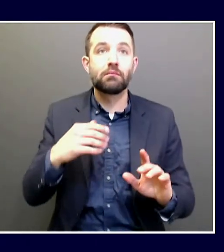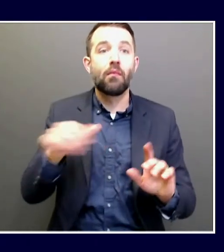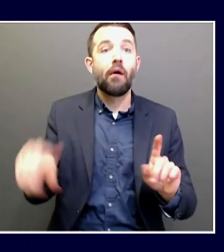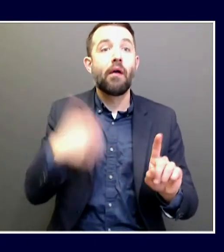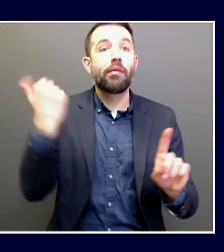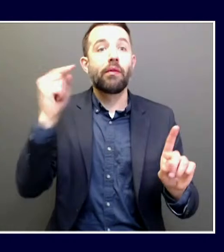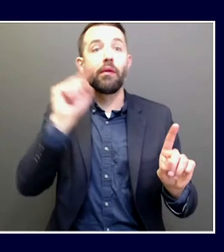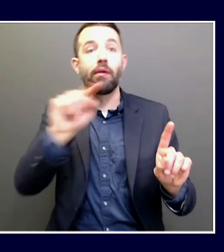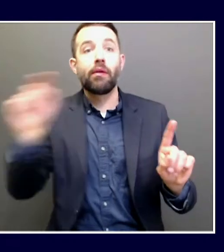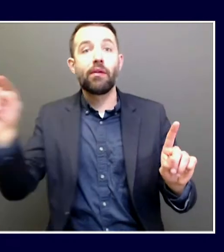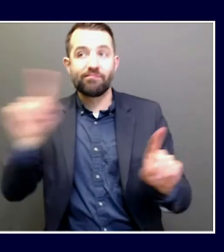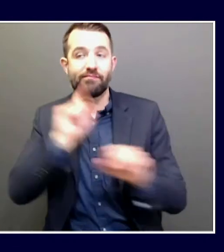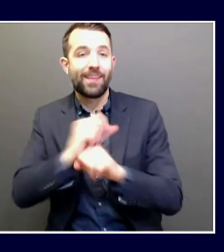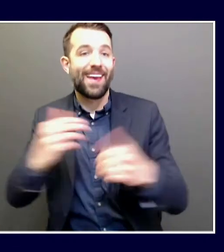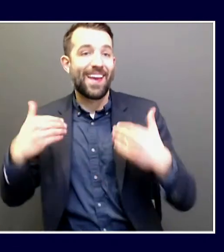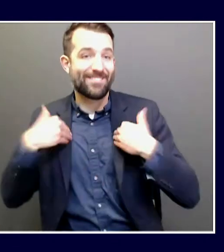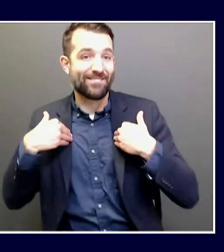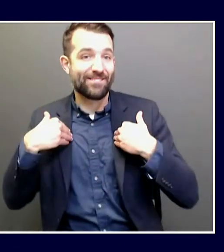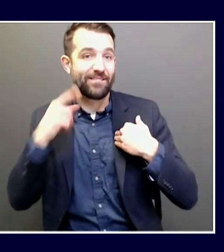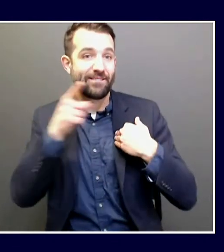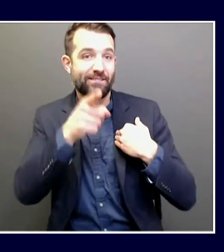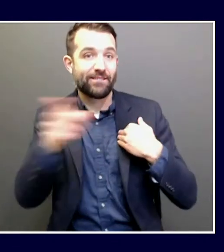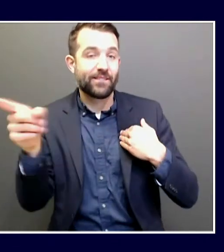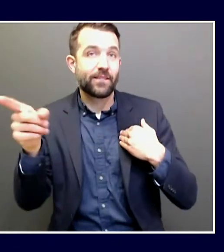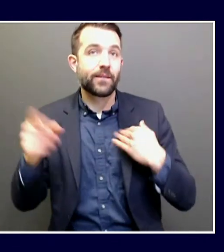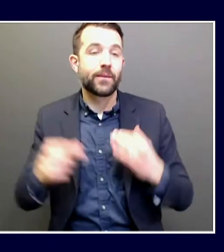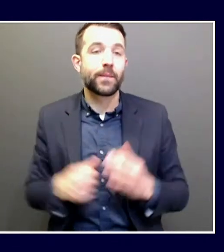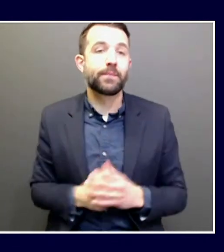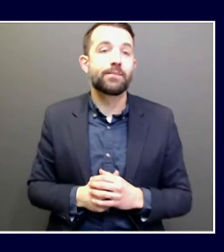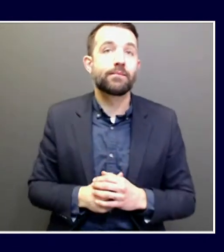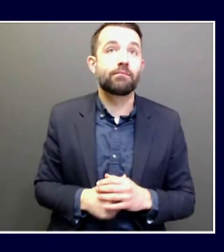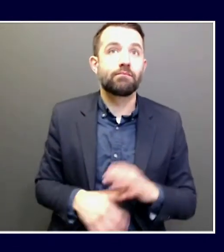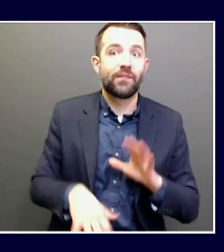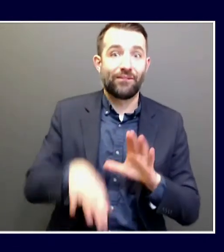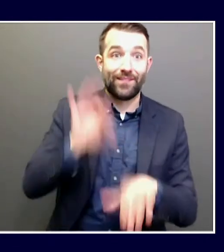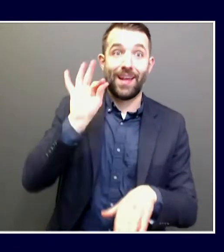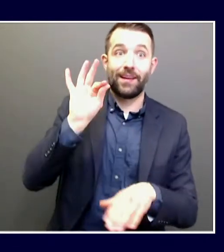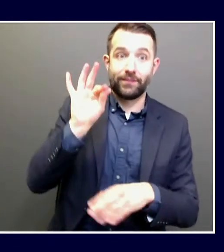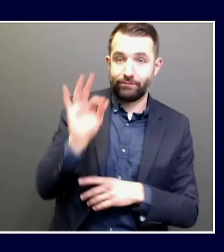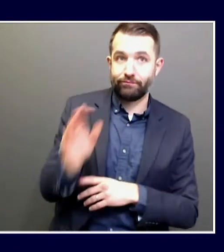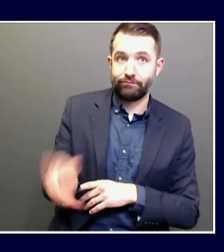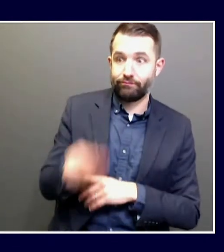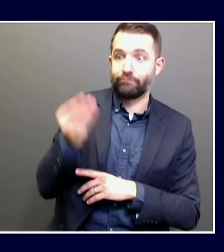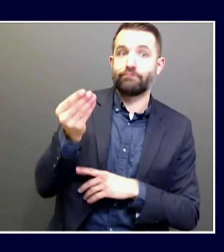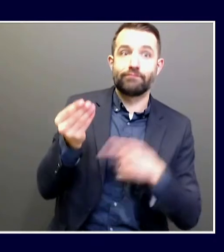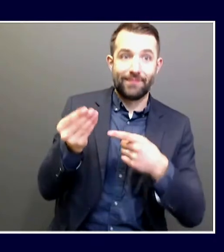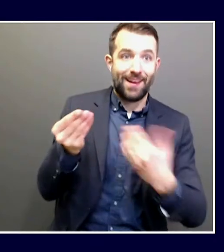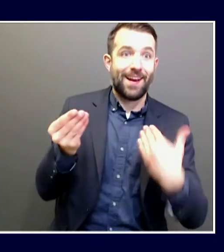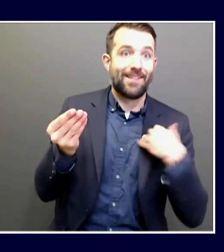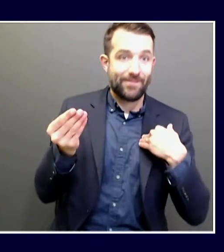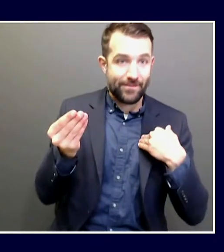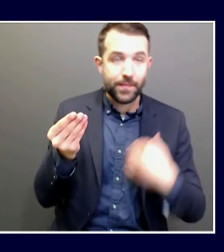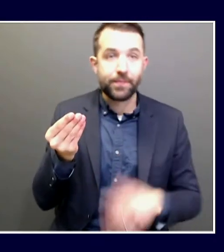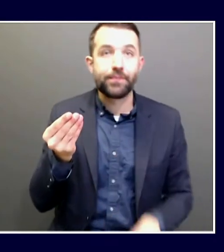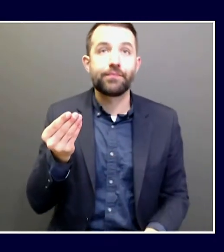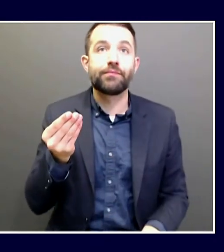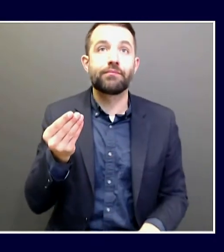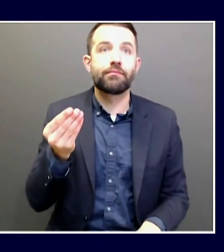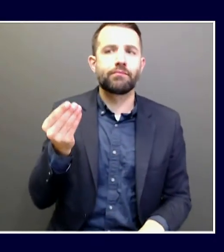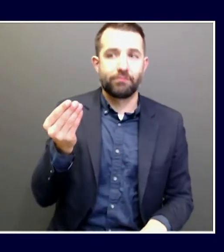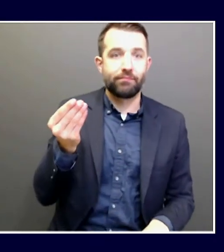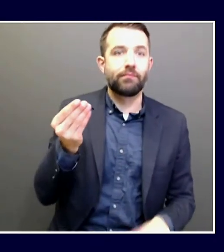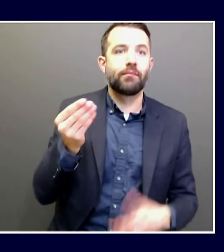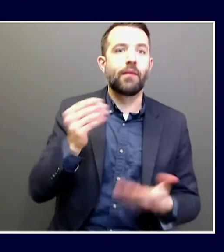a positive result to become a, quote, case, someone has to review it, make sure it's